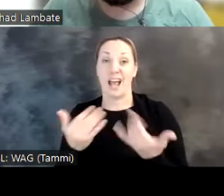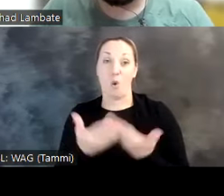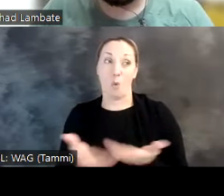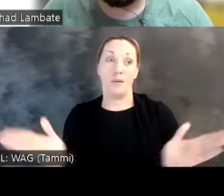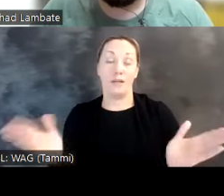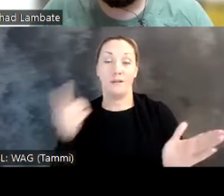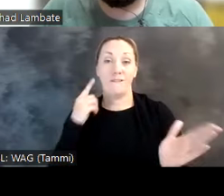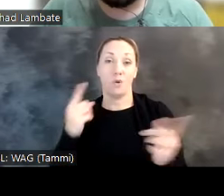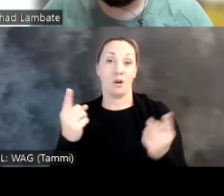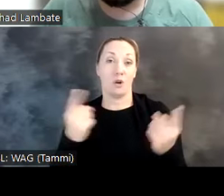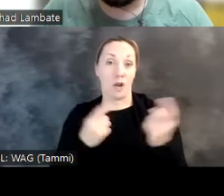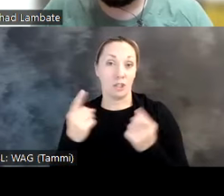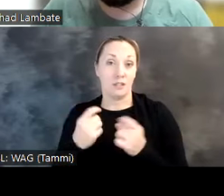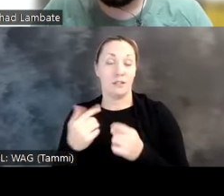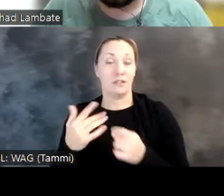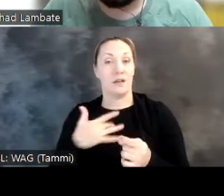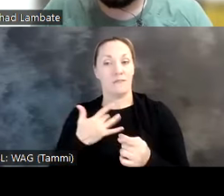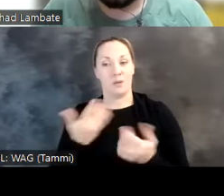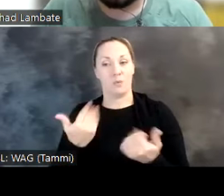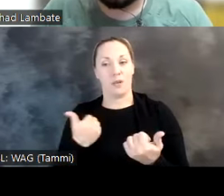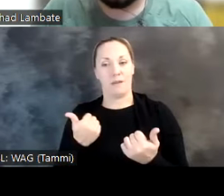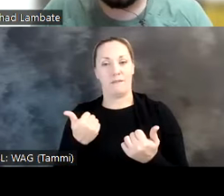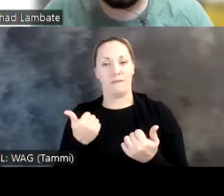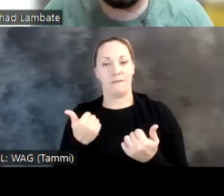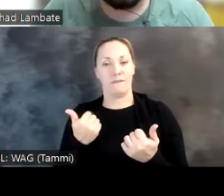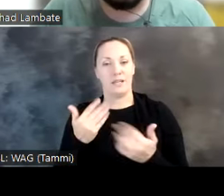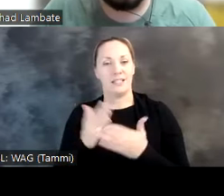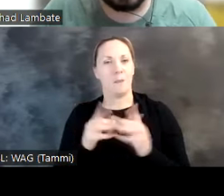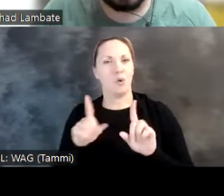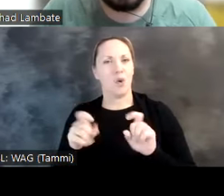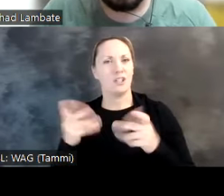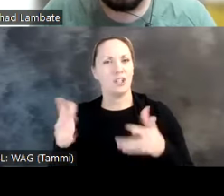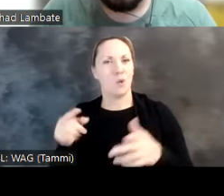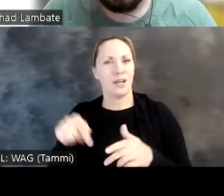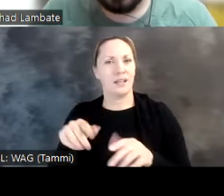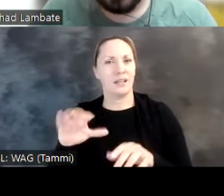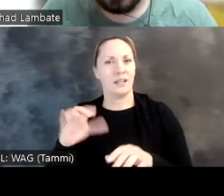questions. I believe we have a couple of them already.